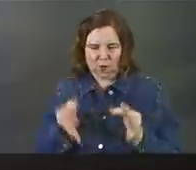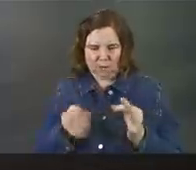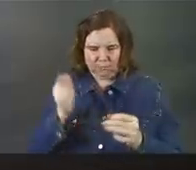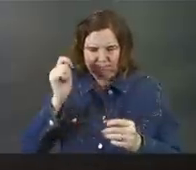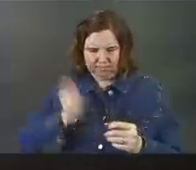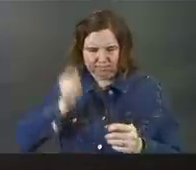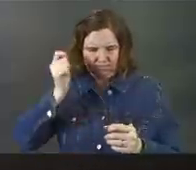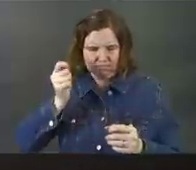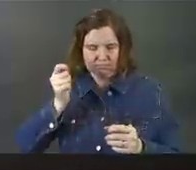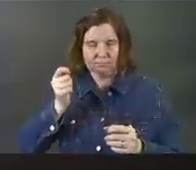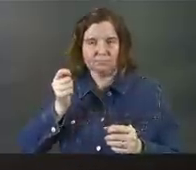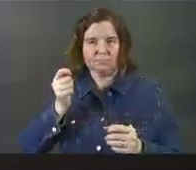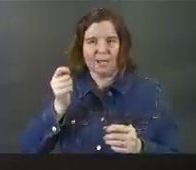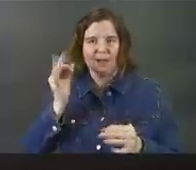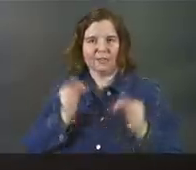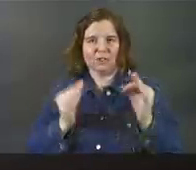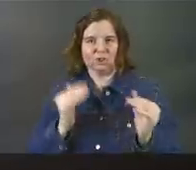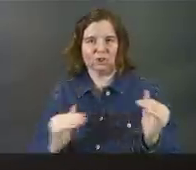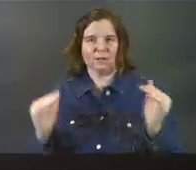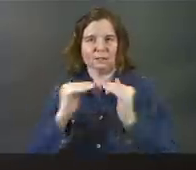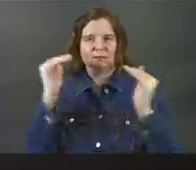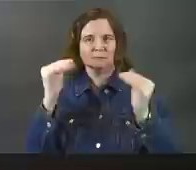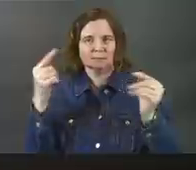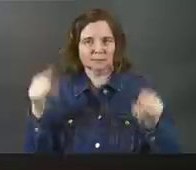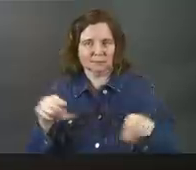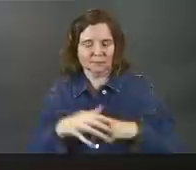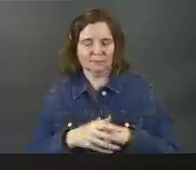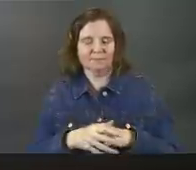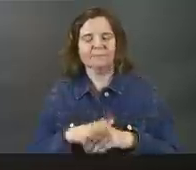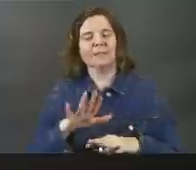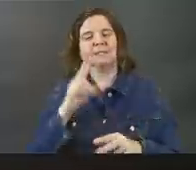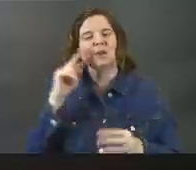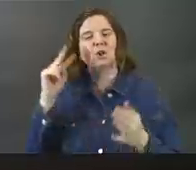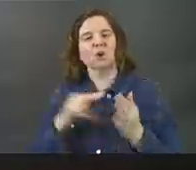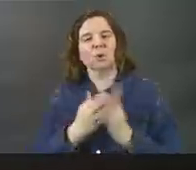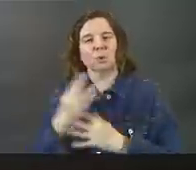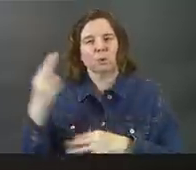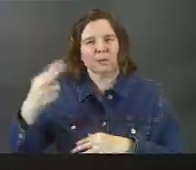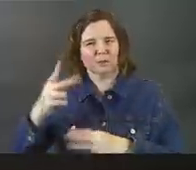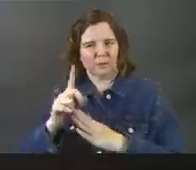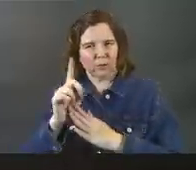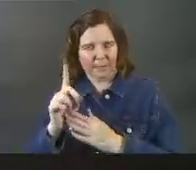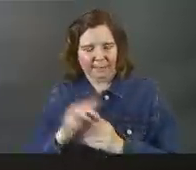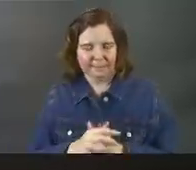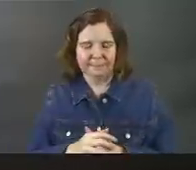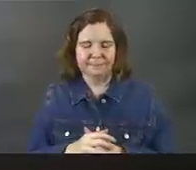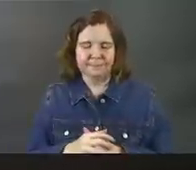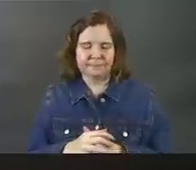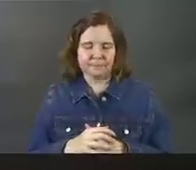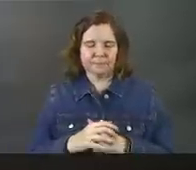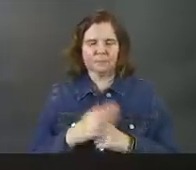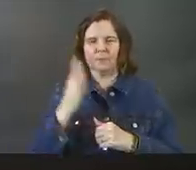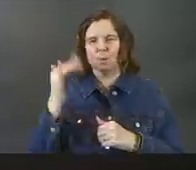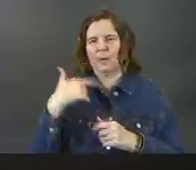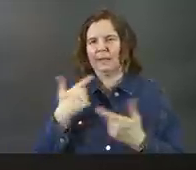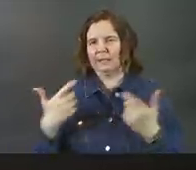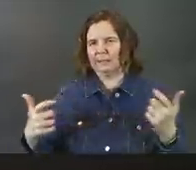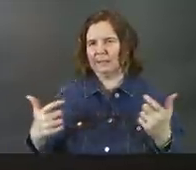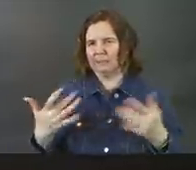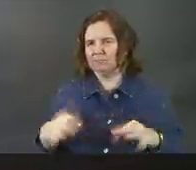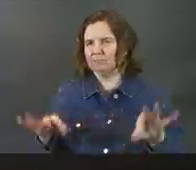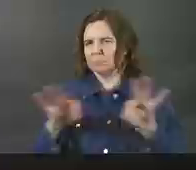his ultimate justice. Let's just take a look through history for a second. Why is this a big